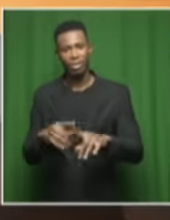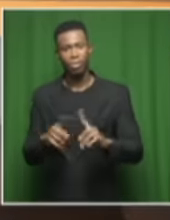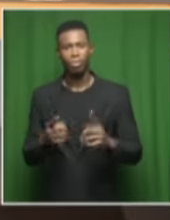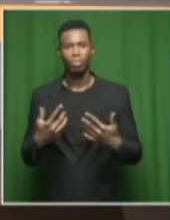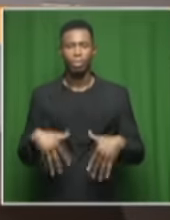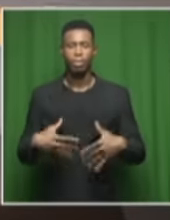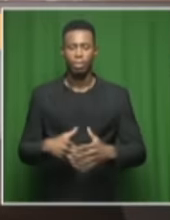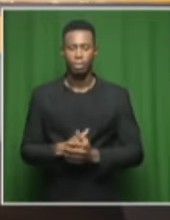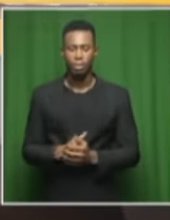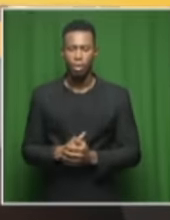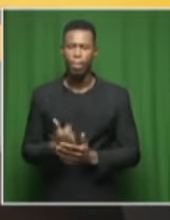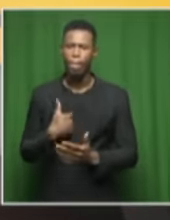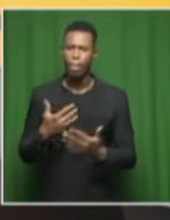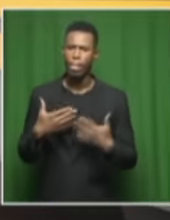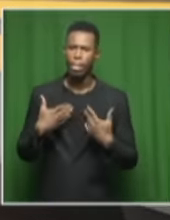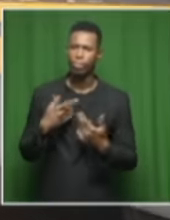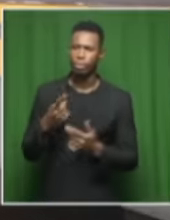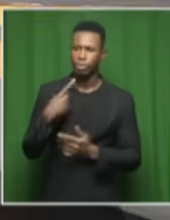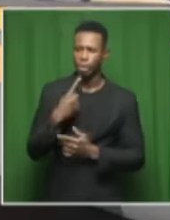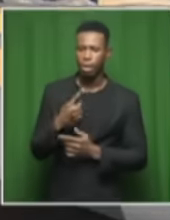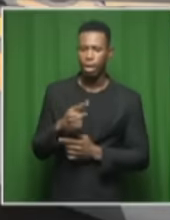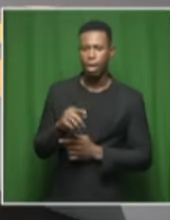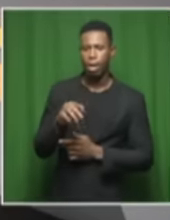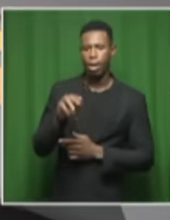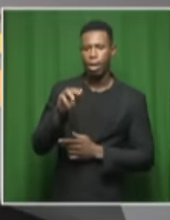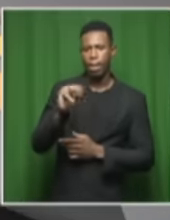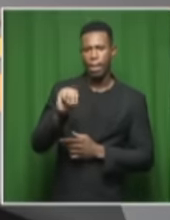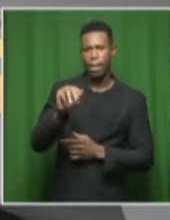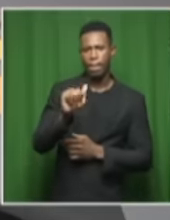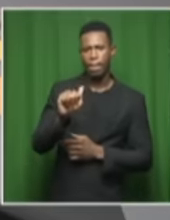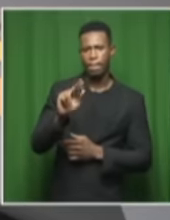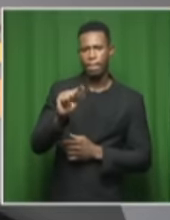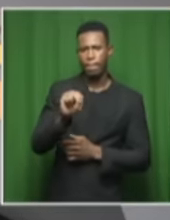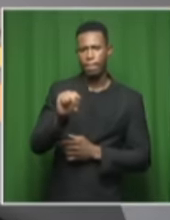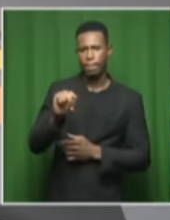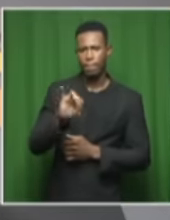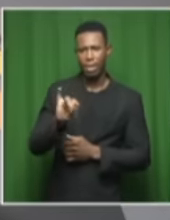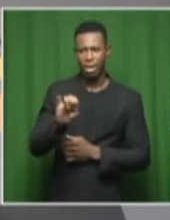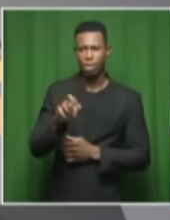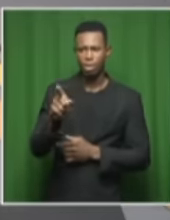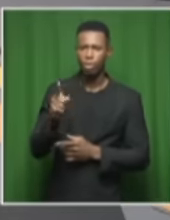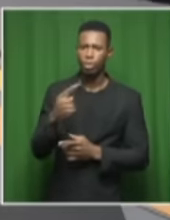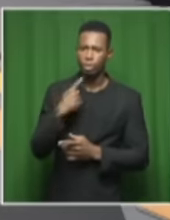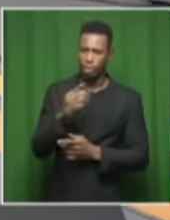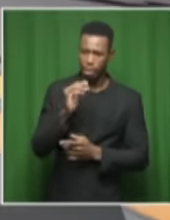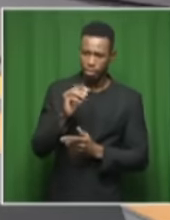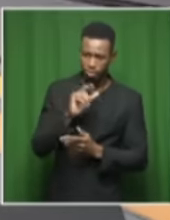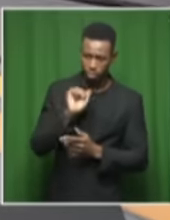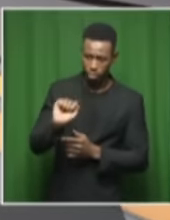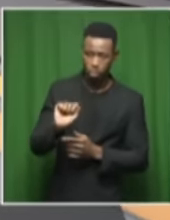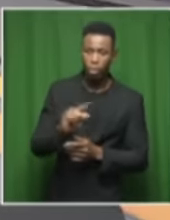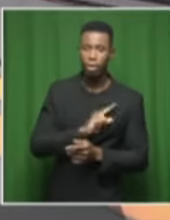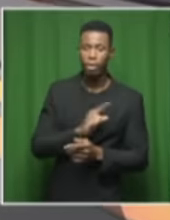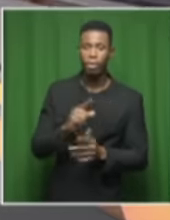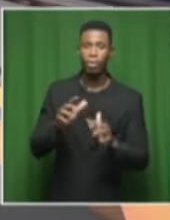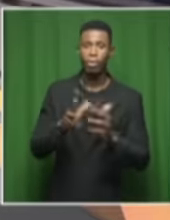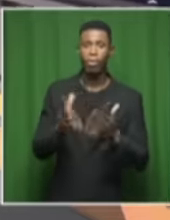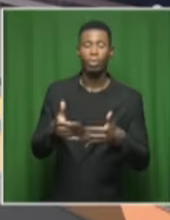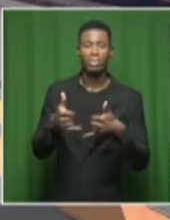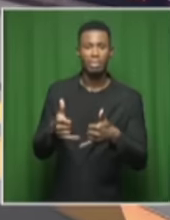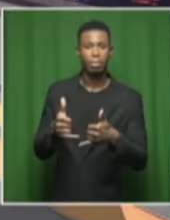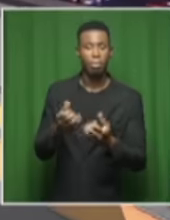Mani Leebok into the discussion, because I feel perhaps it's because it was the Rugby World Cup, all of a sudden people who don't generally